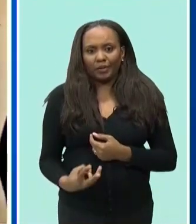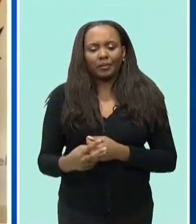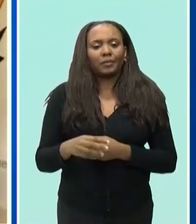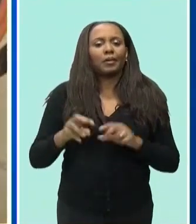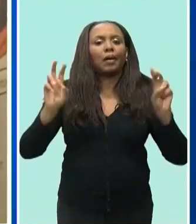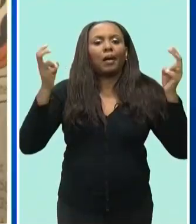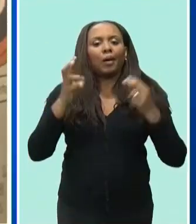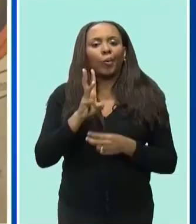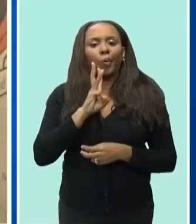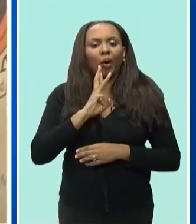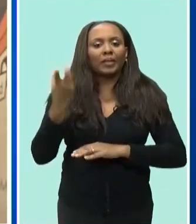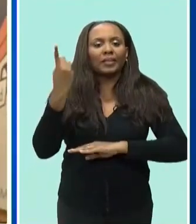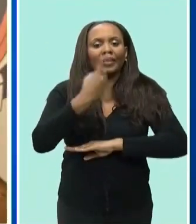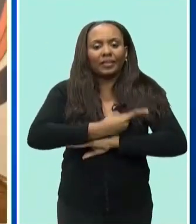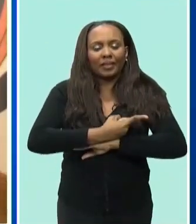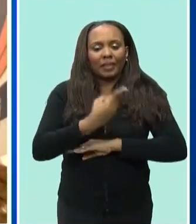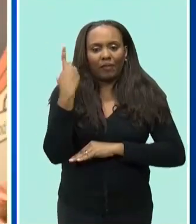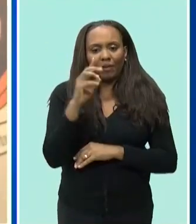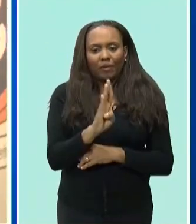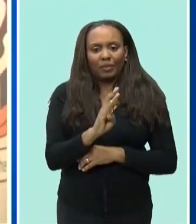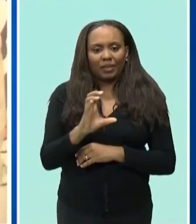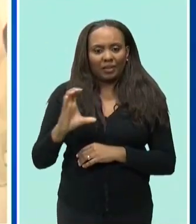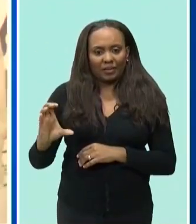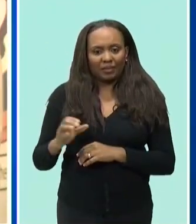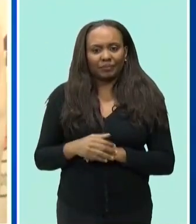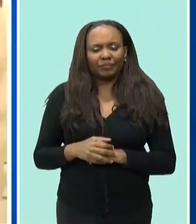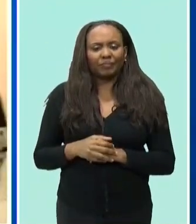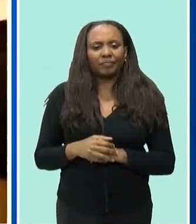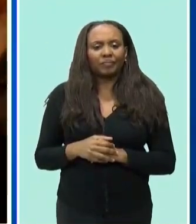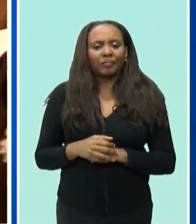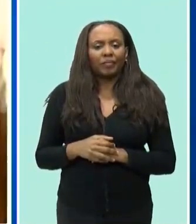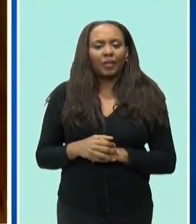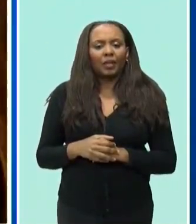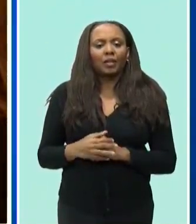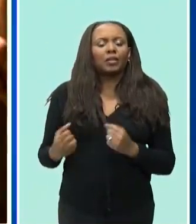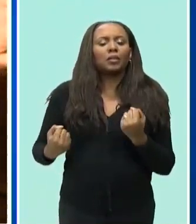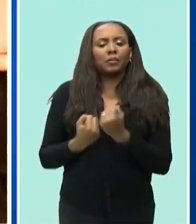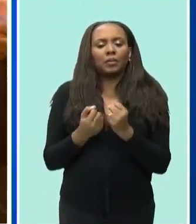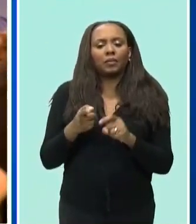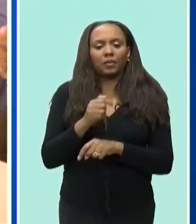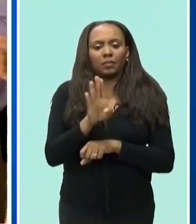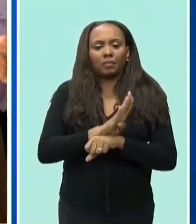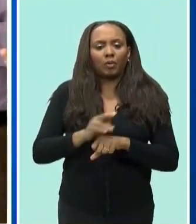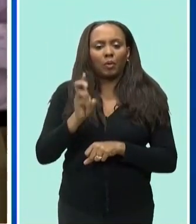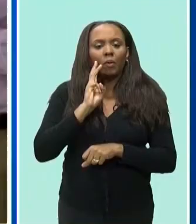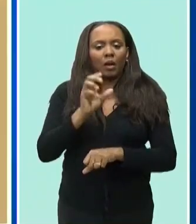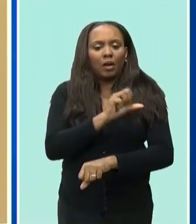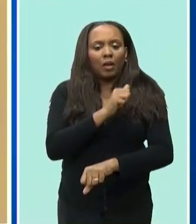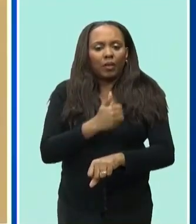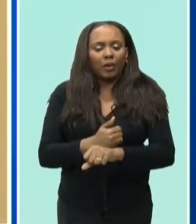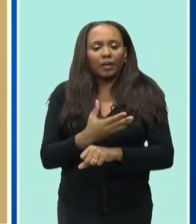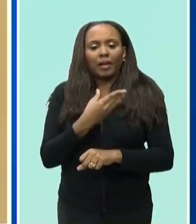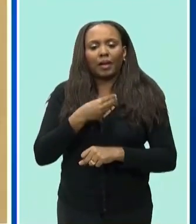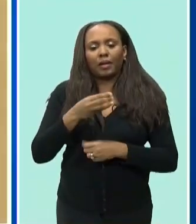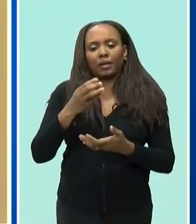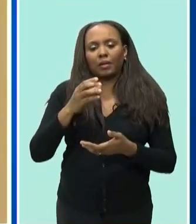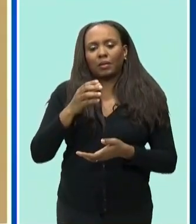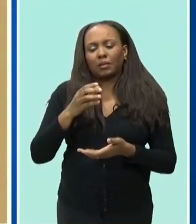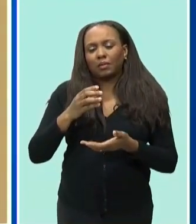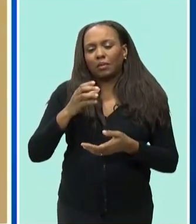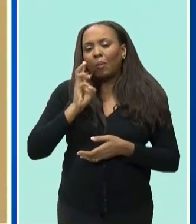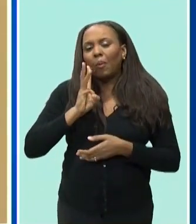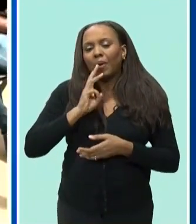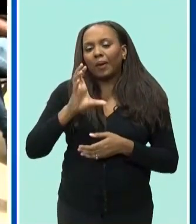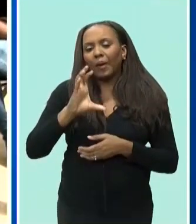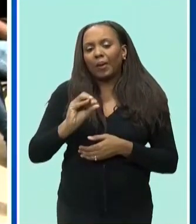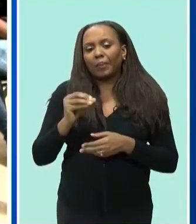a Water Day at the tertiary institution. During the launch, the Society got support from the Barbados Water Authority and local company Glacial